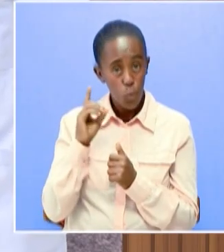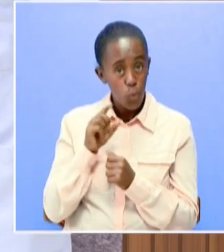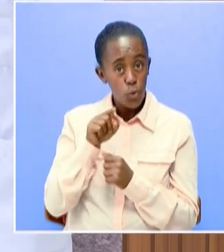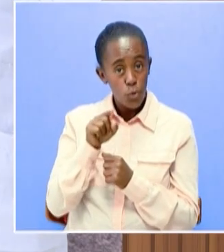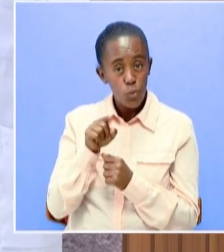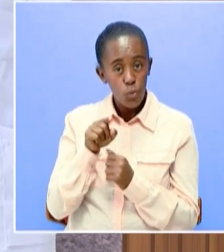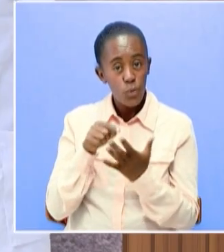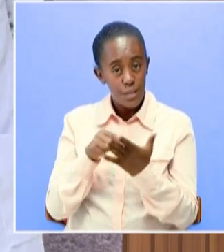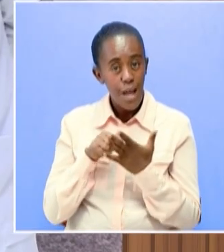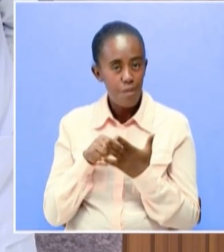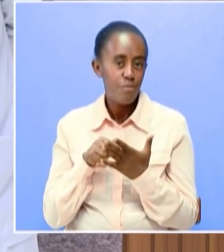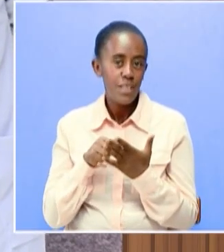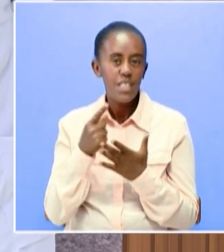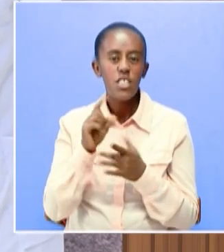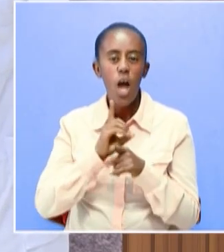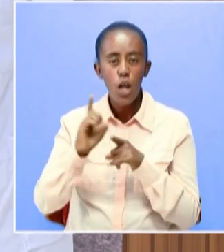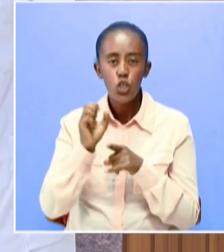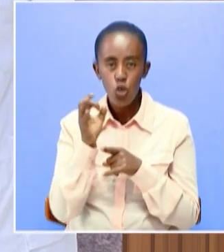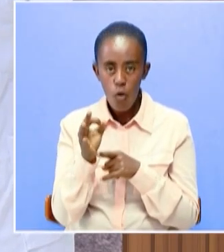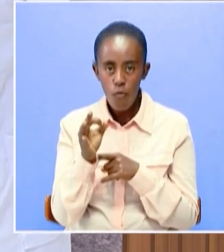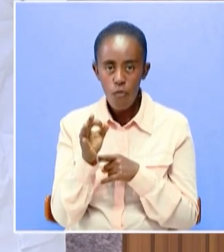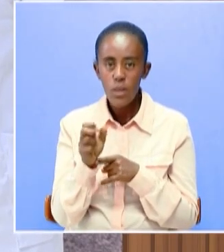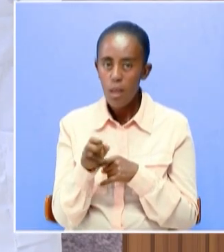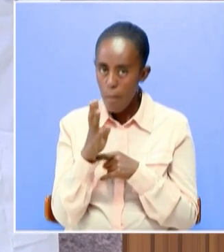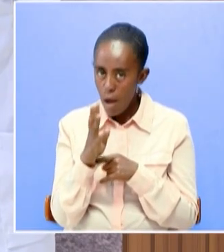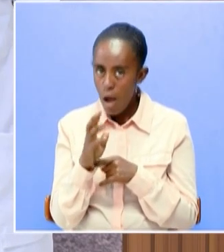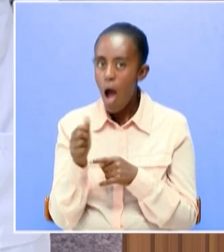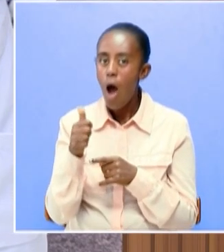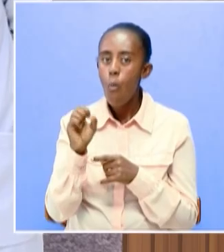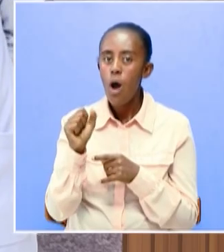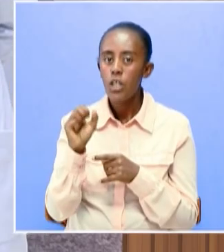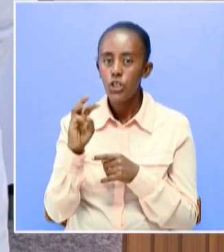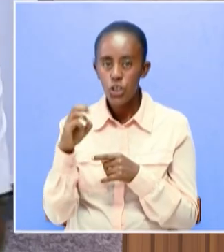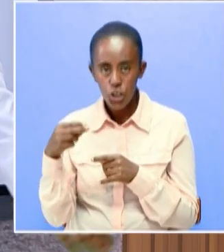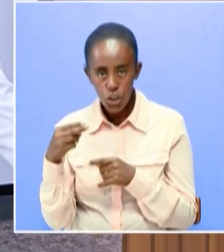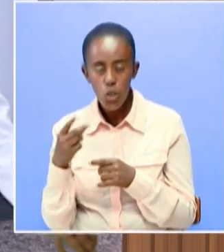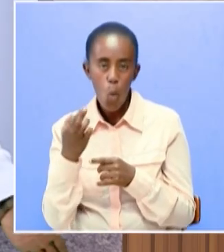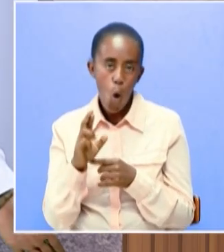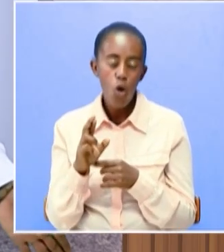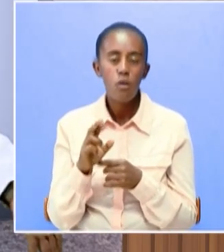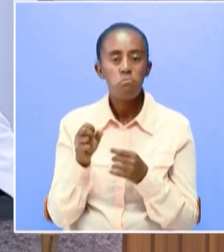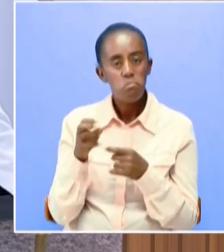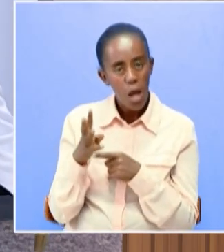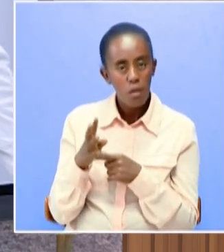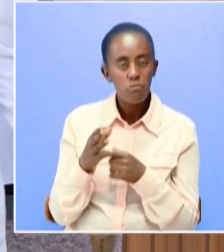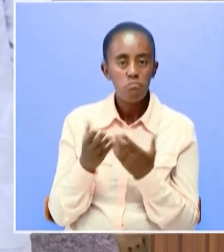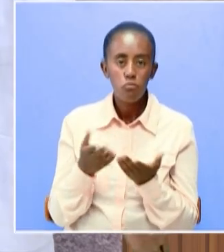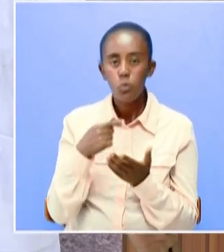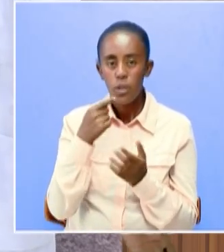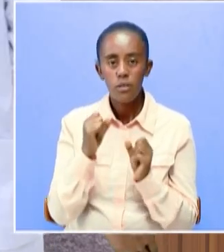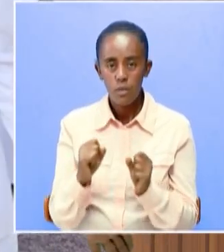me the direction of the bank, Awash Bank, or commercial bank? Can be